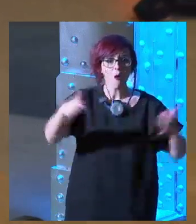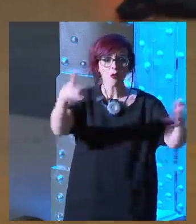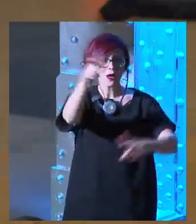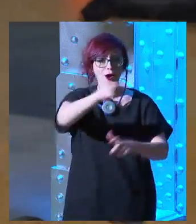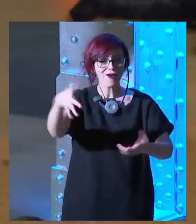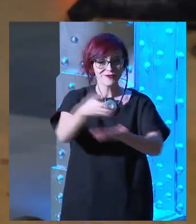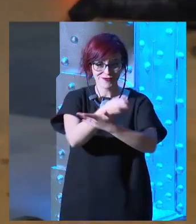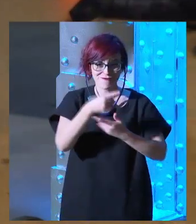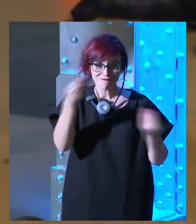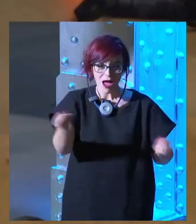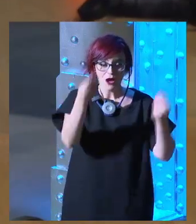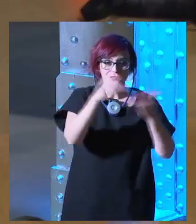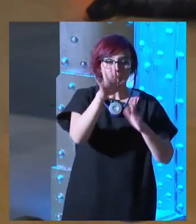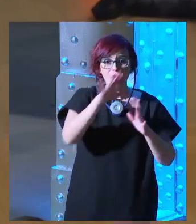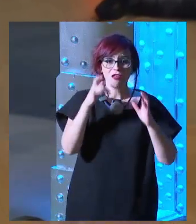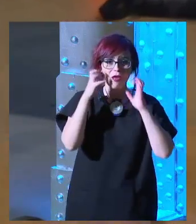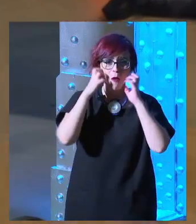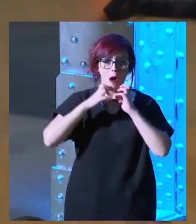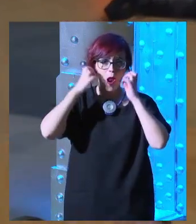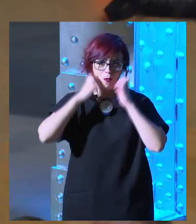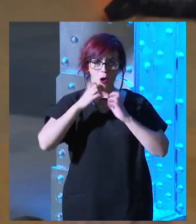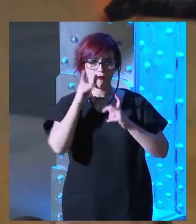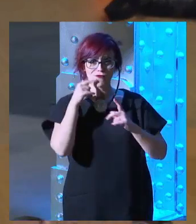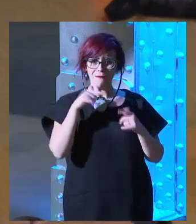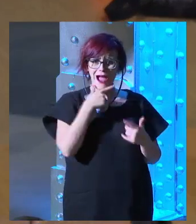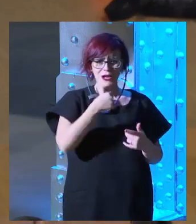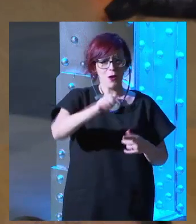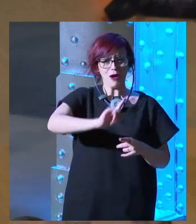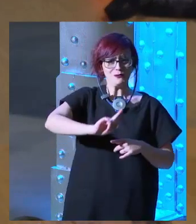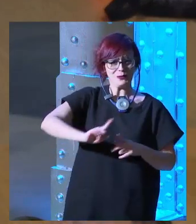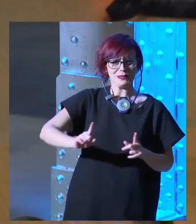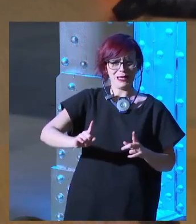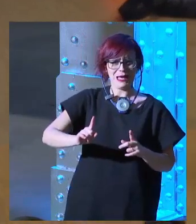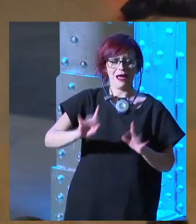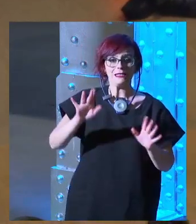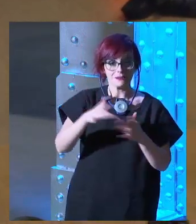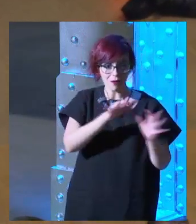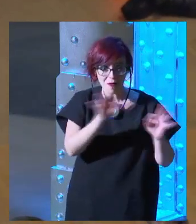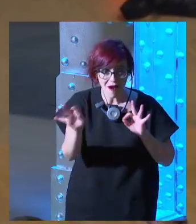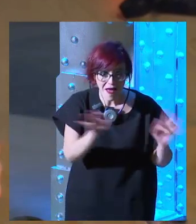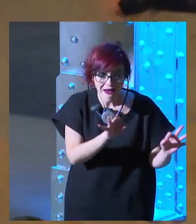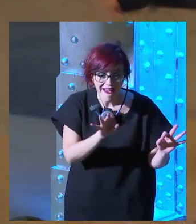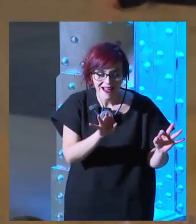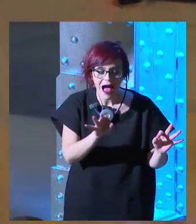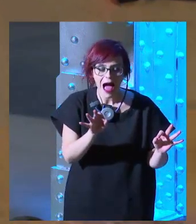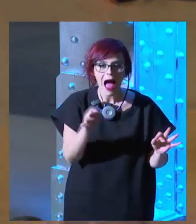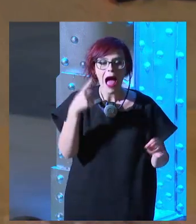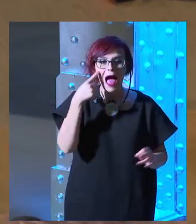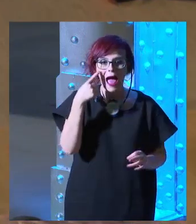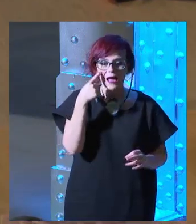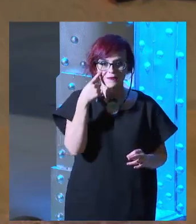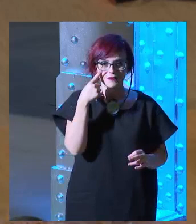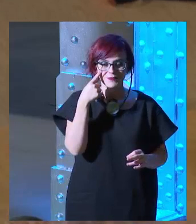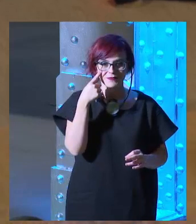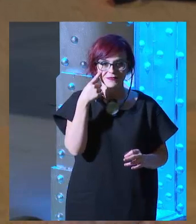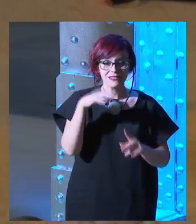a beard now, doesn't it? It's no good, it's no good. Okay, right, go. Are you ready? Yes? Oh, yes, I'm ready. Okay. En ese sentido, So in